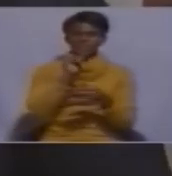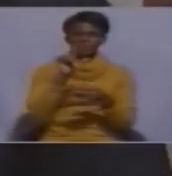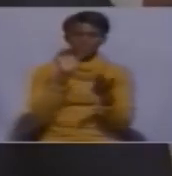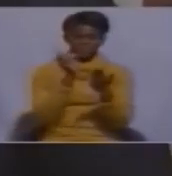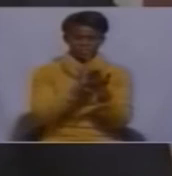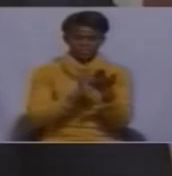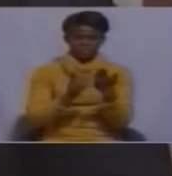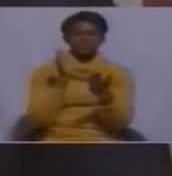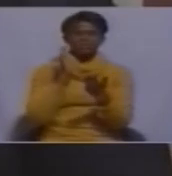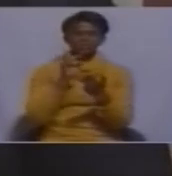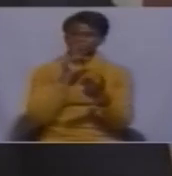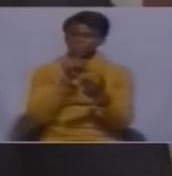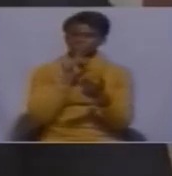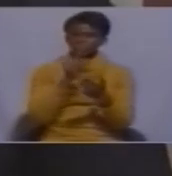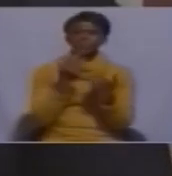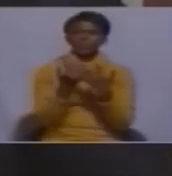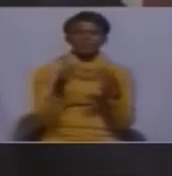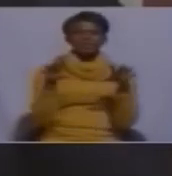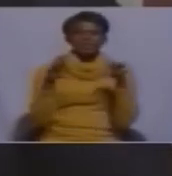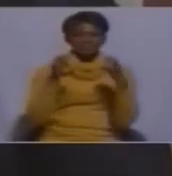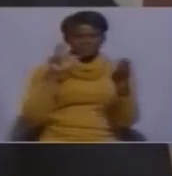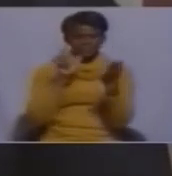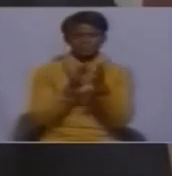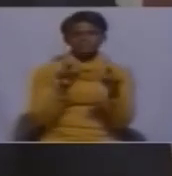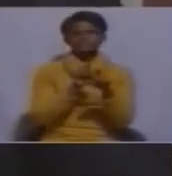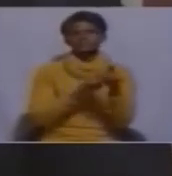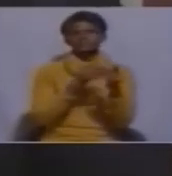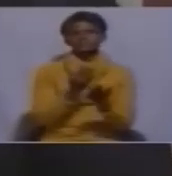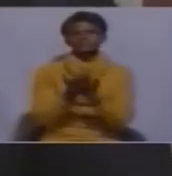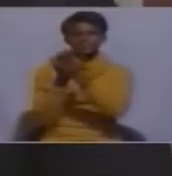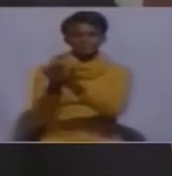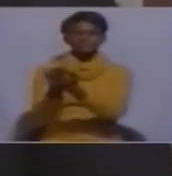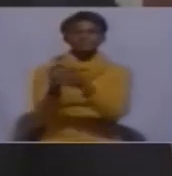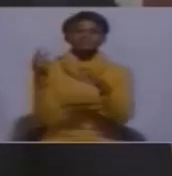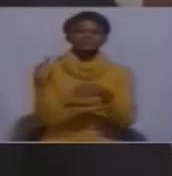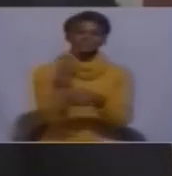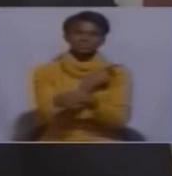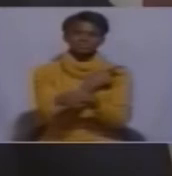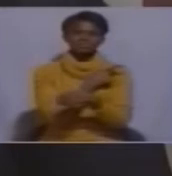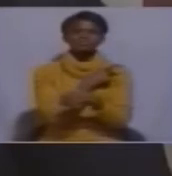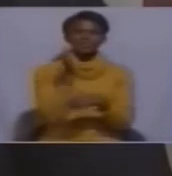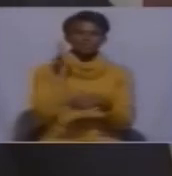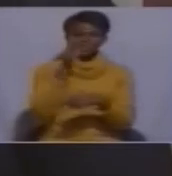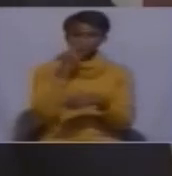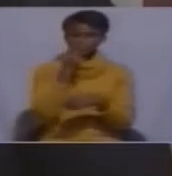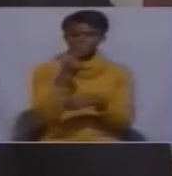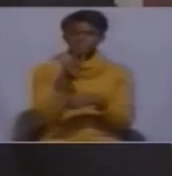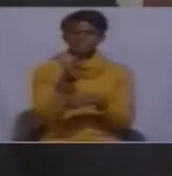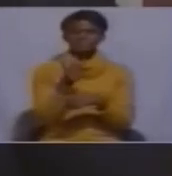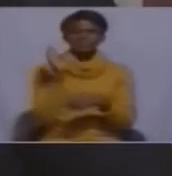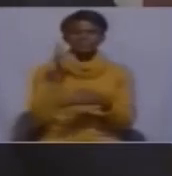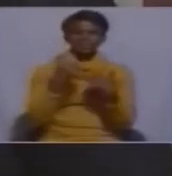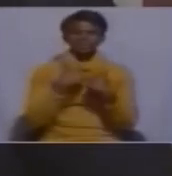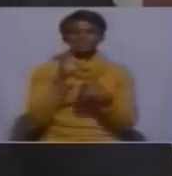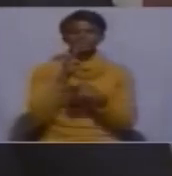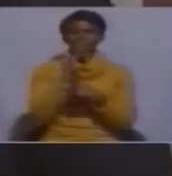of course, it has to go to Cabinet for approval, and then finally taken to Parliament. So sooner or later, soon and very soon, we'll have a bill